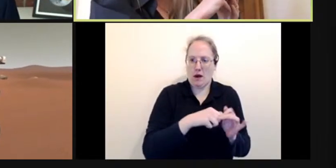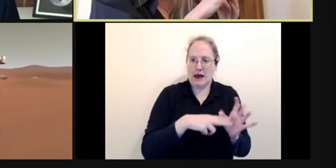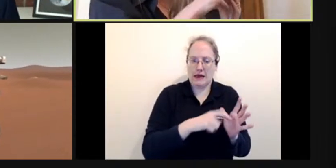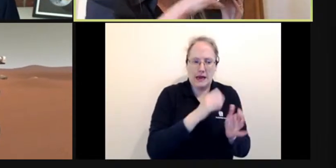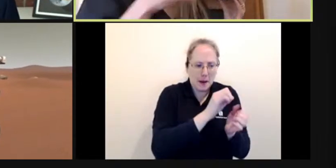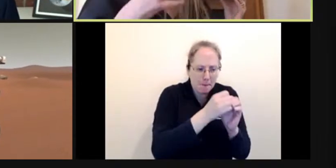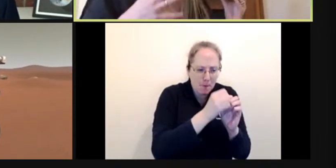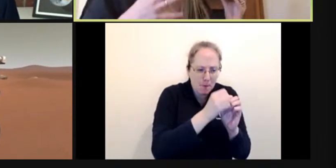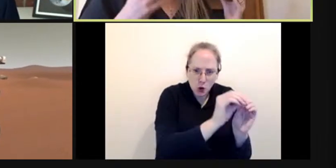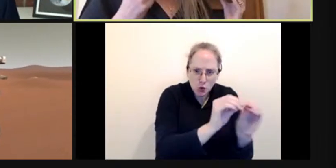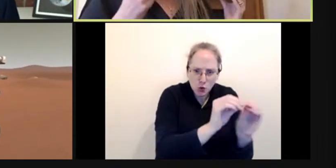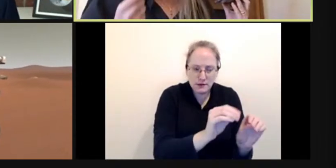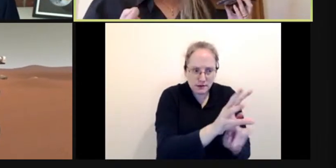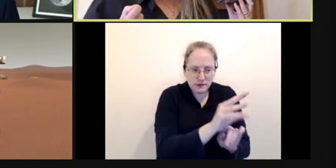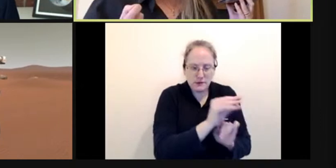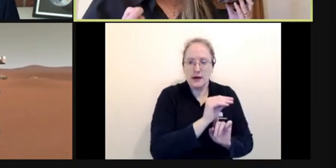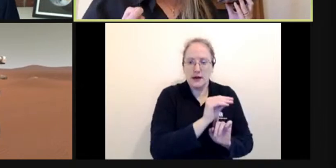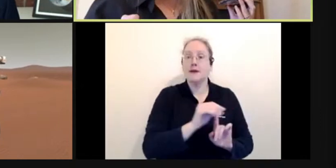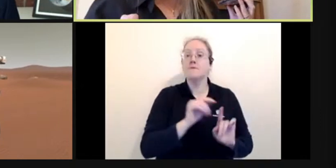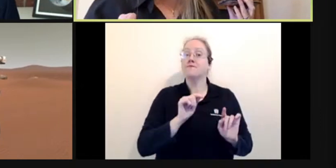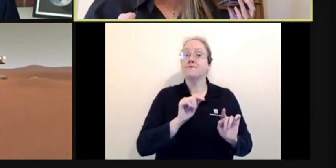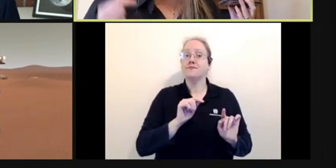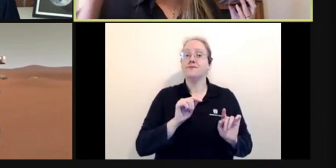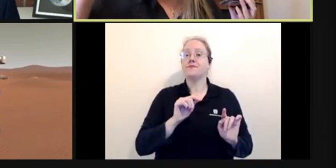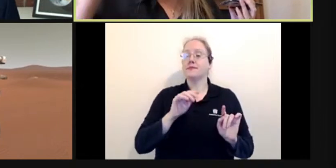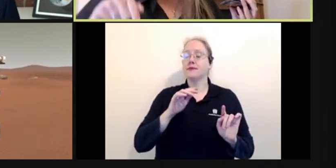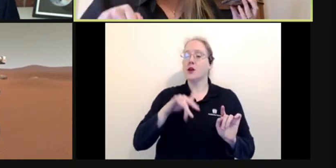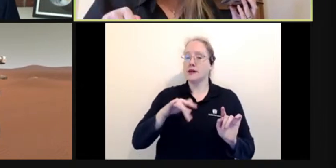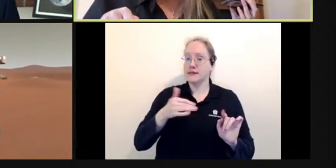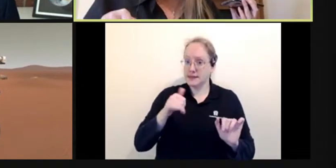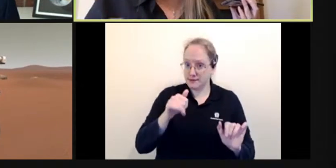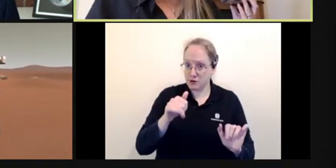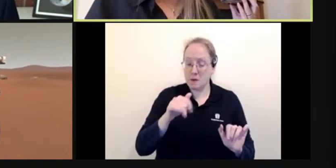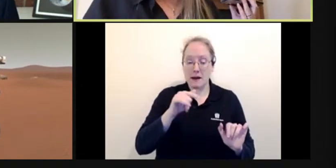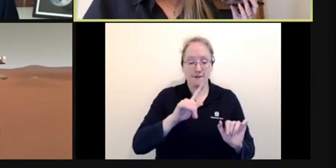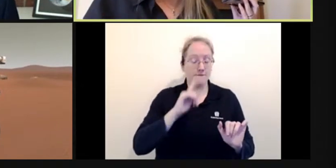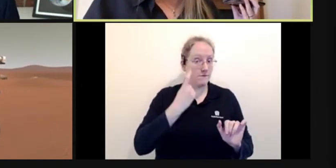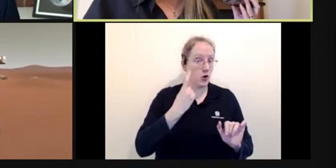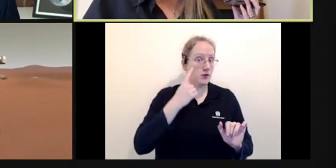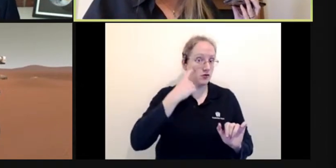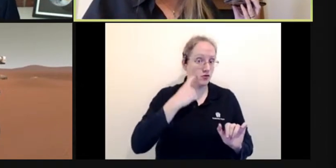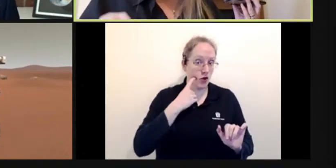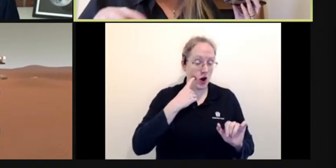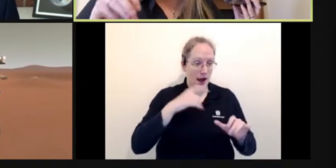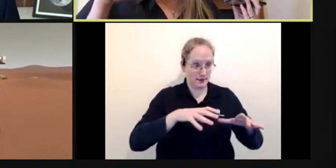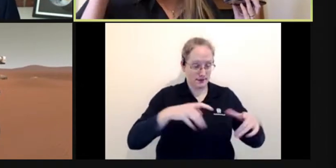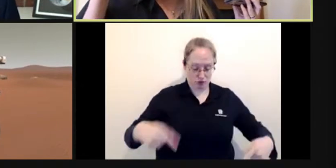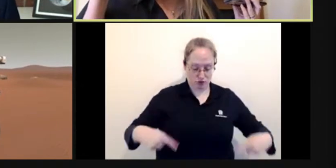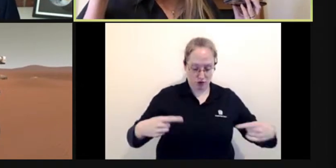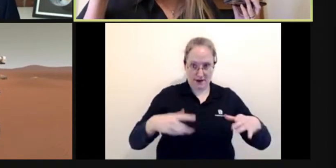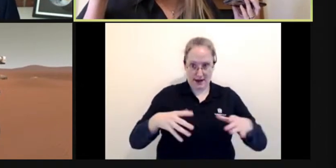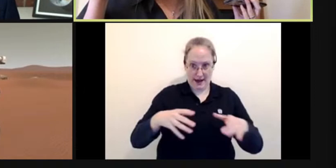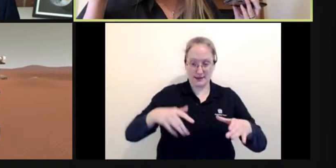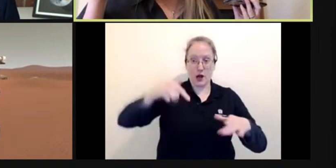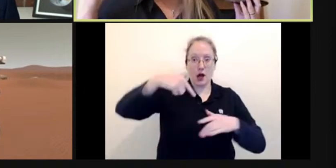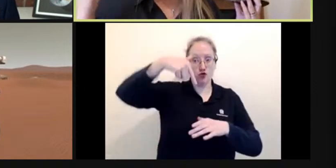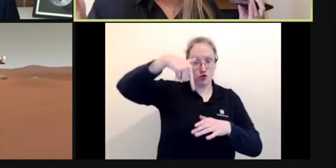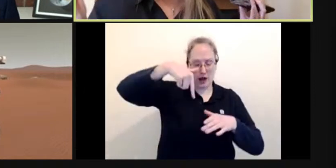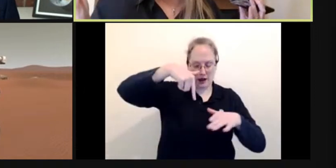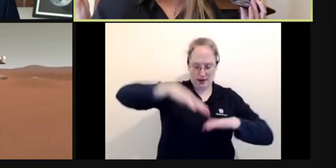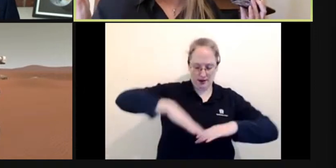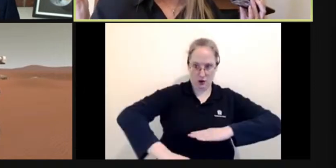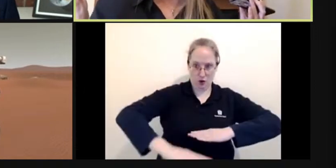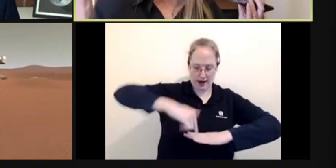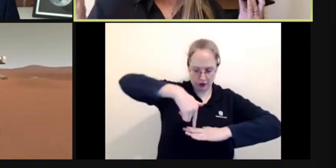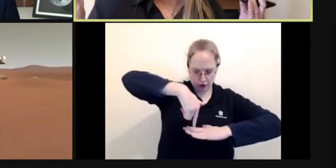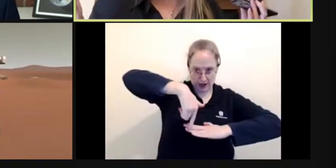mission, but it just tried its first attempt to drill down into the surface of Mars and collect a sample, which is